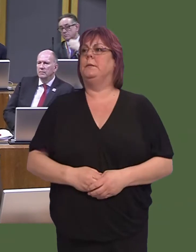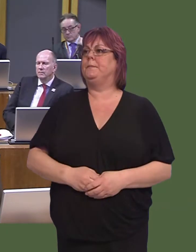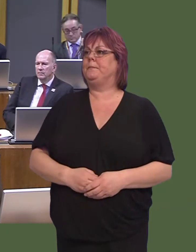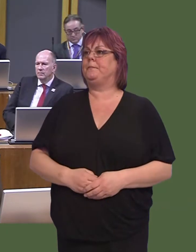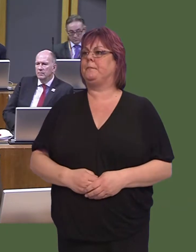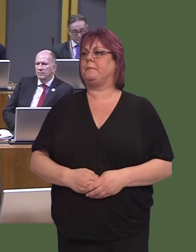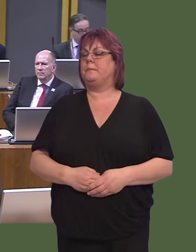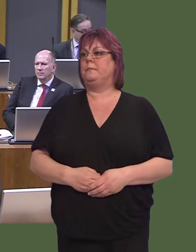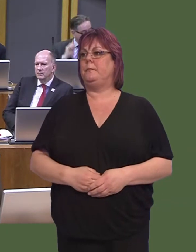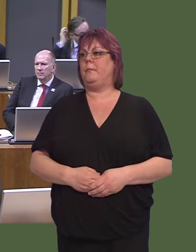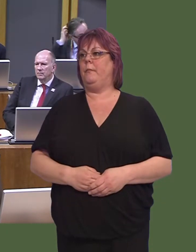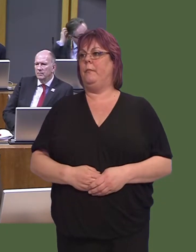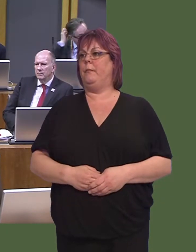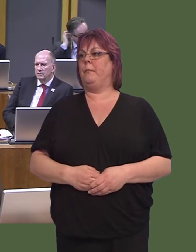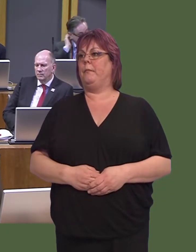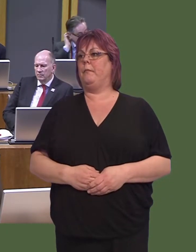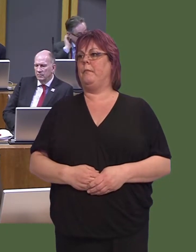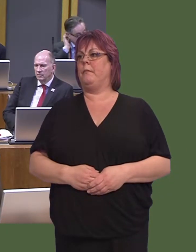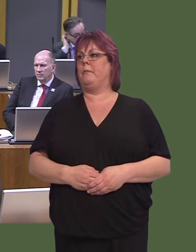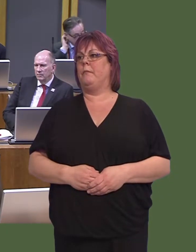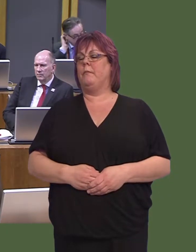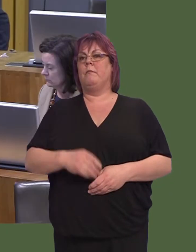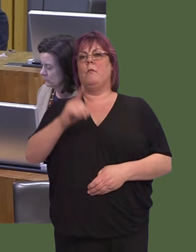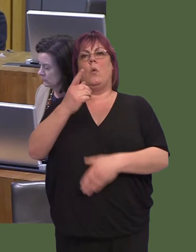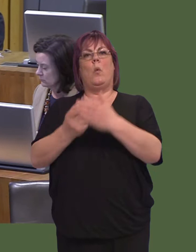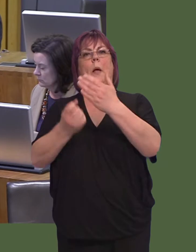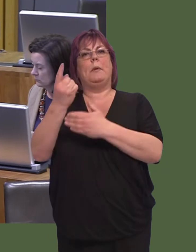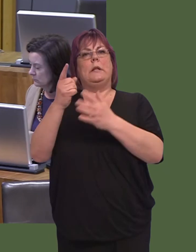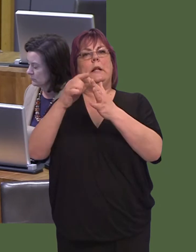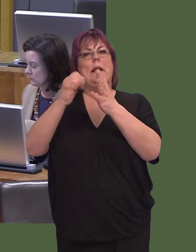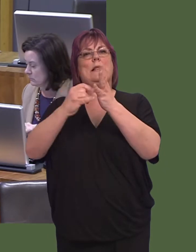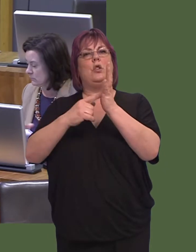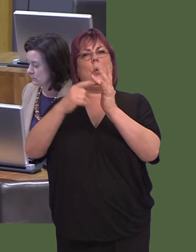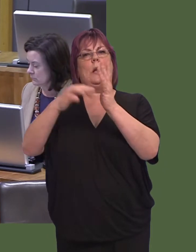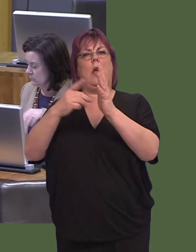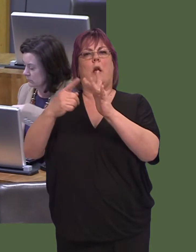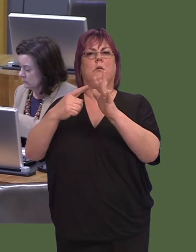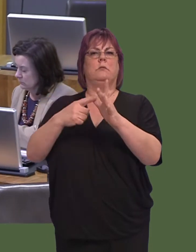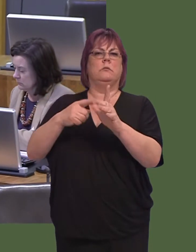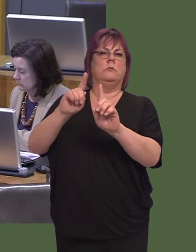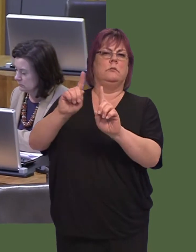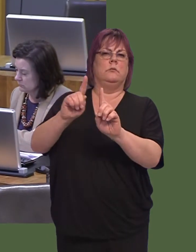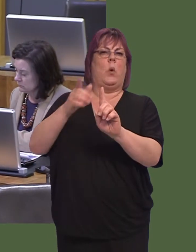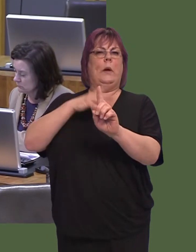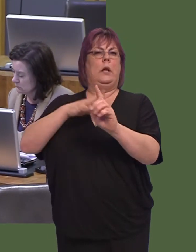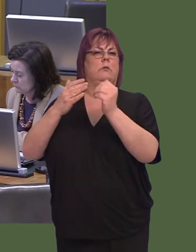without looking fully at the evidence, why that situation occurred in Norway and Estonia. I think what's important is to offer people as many methods of